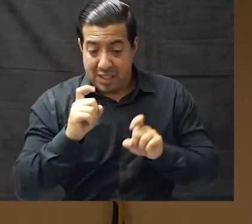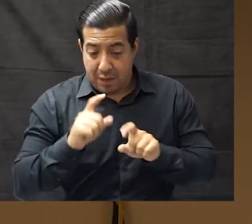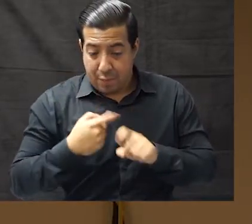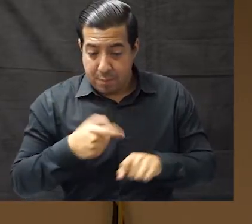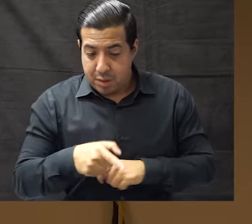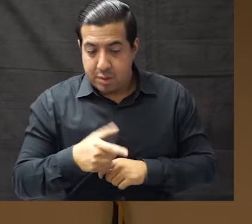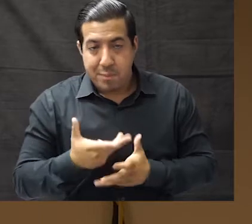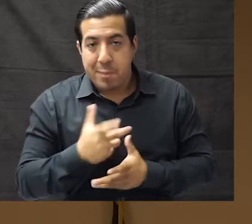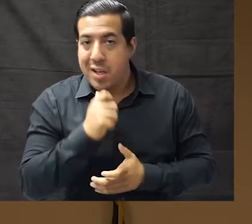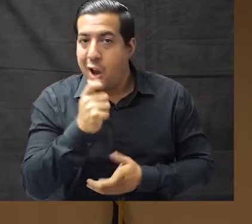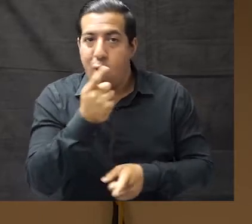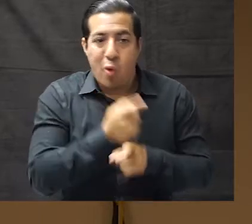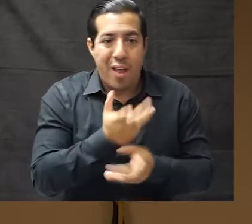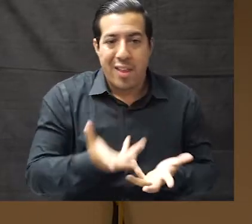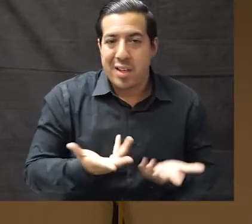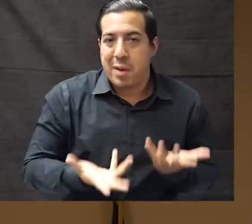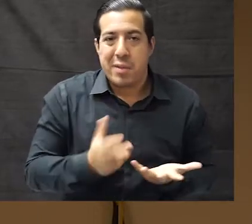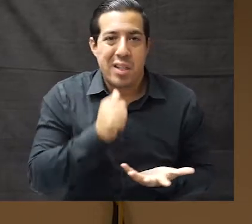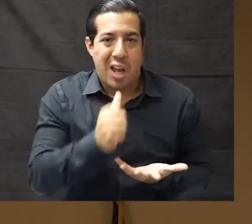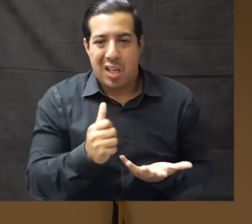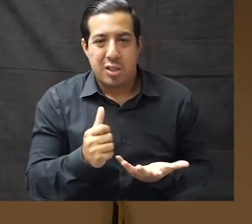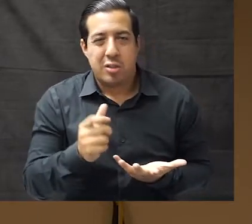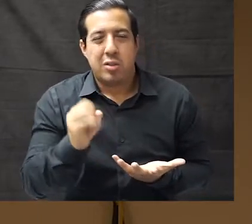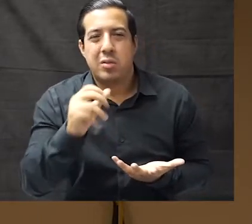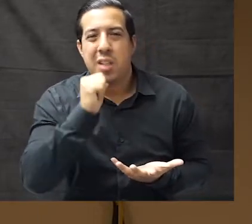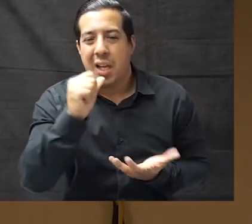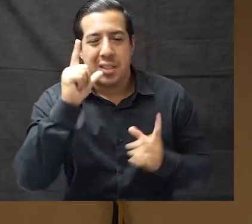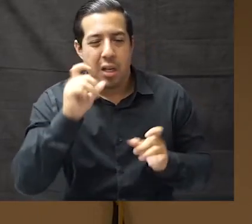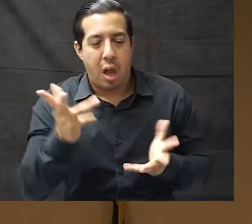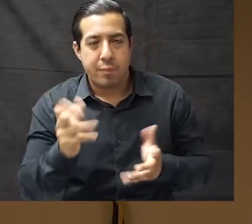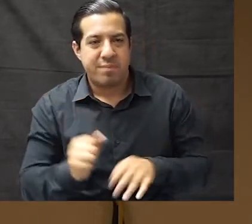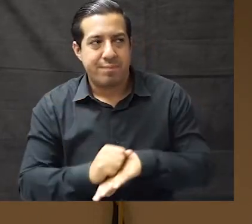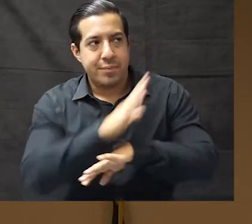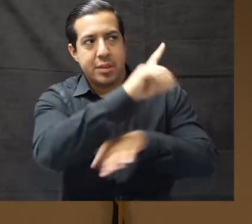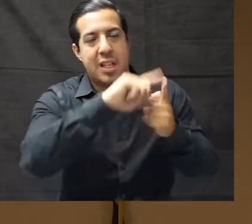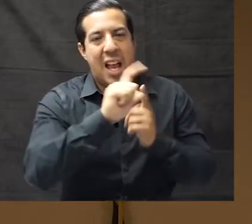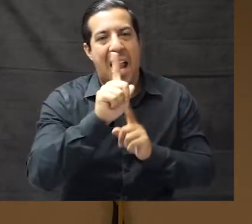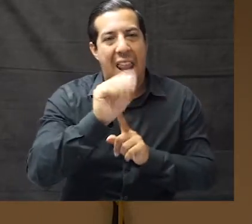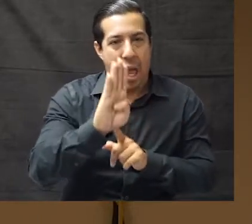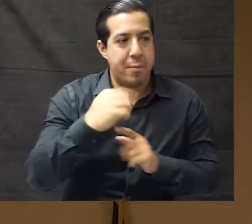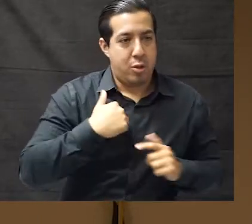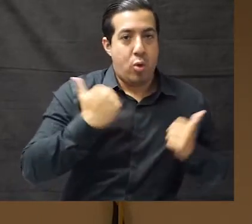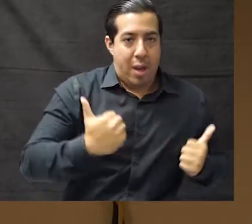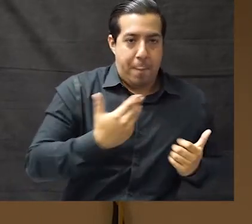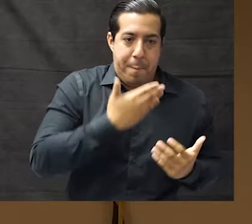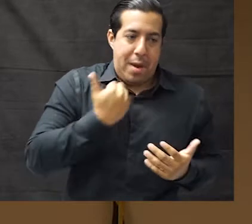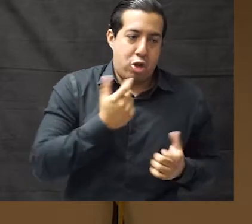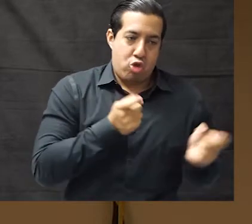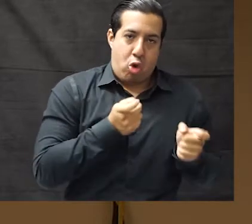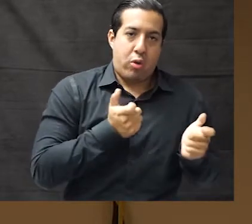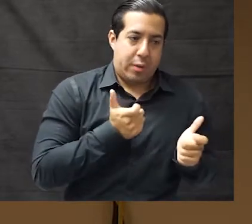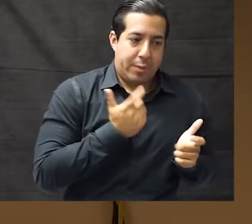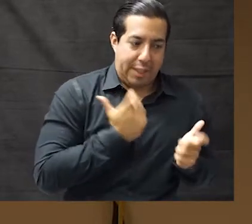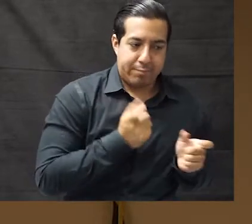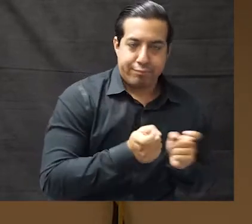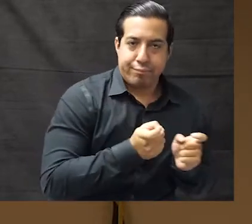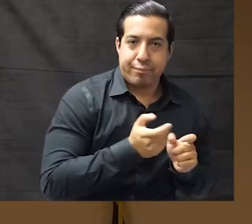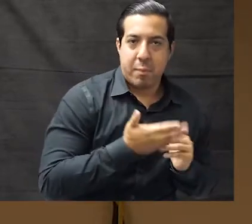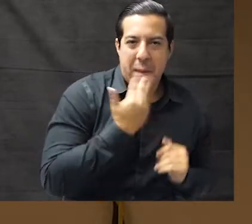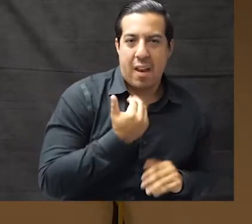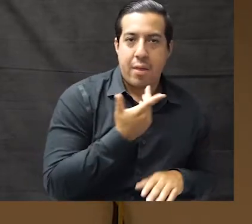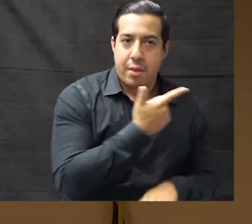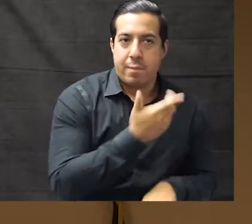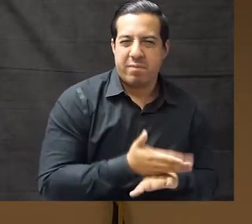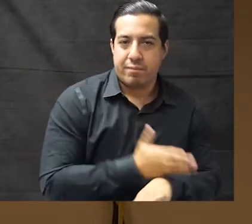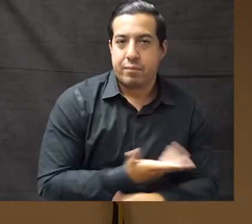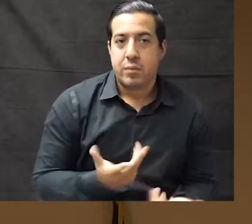issue for us. It is a scary thing. You're not going to probably walk into a hotel room and fall over dead. Keep your fingers out of your